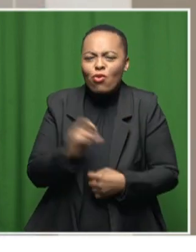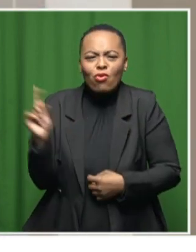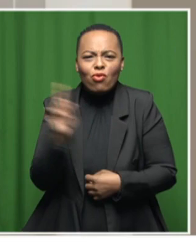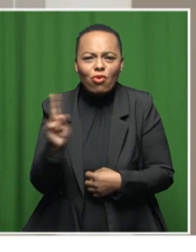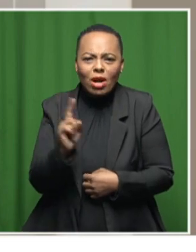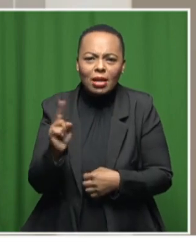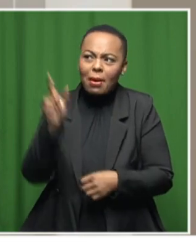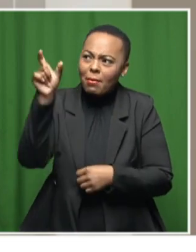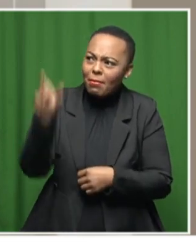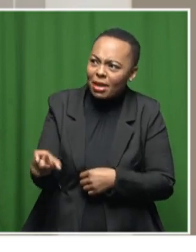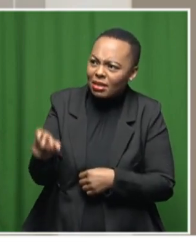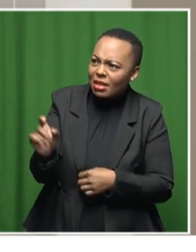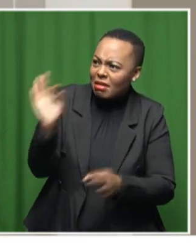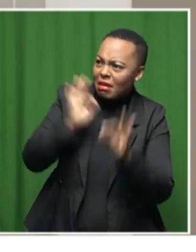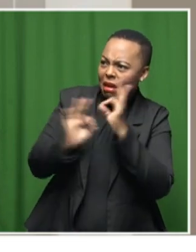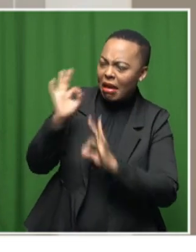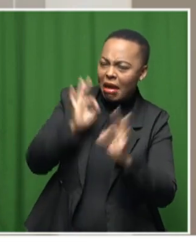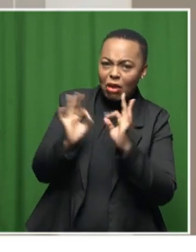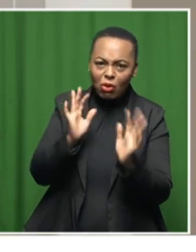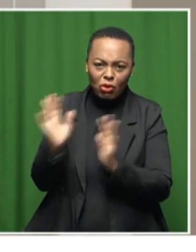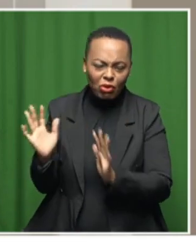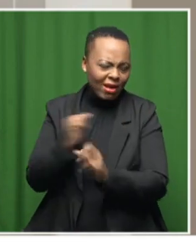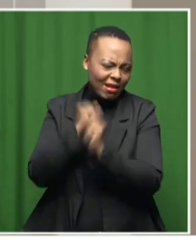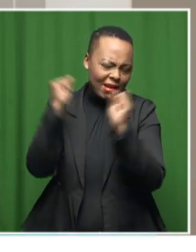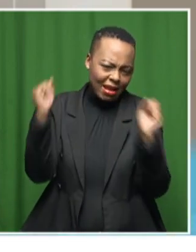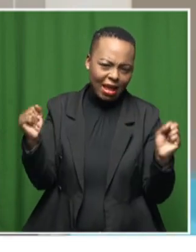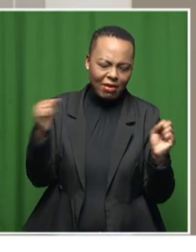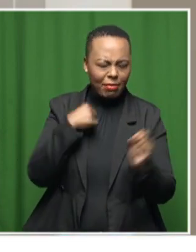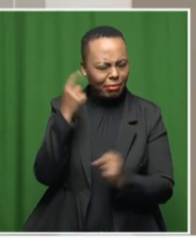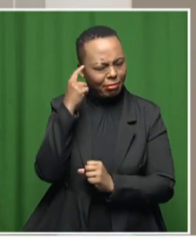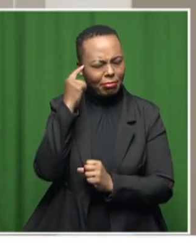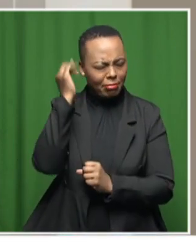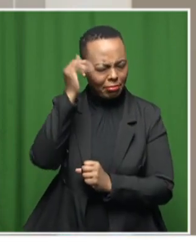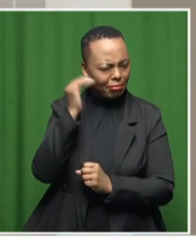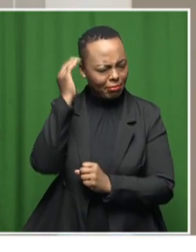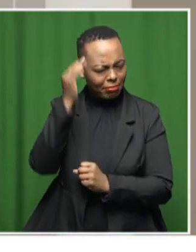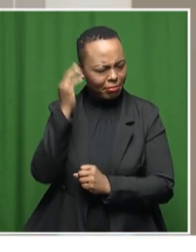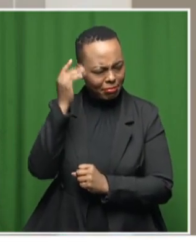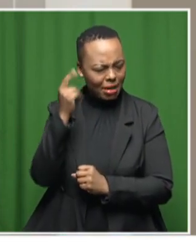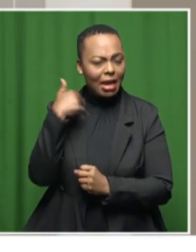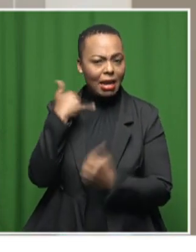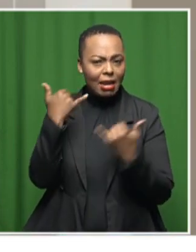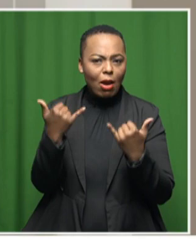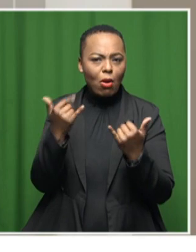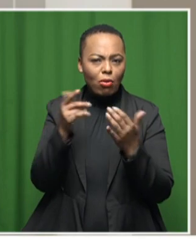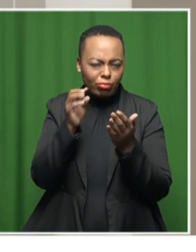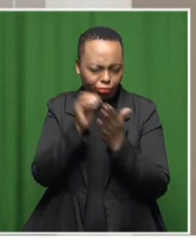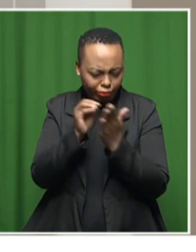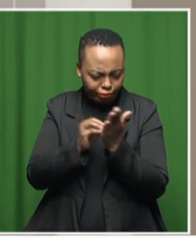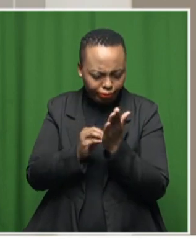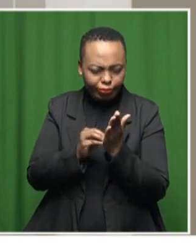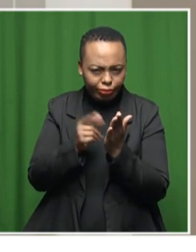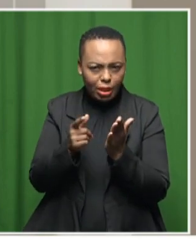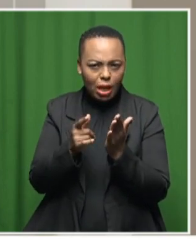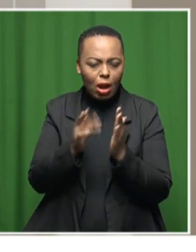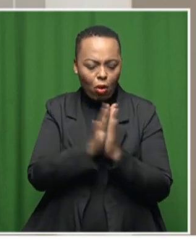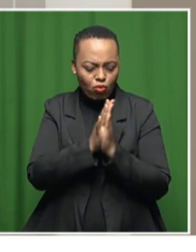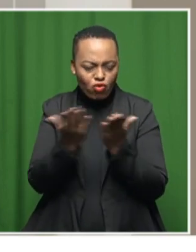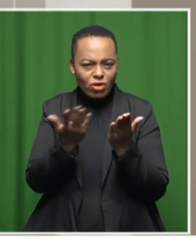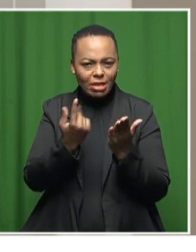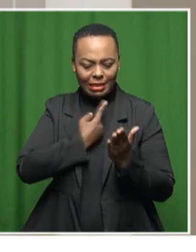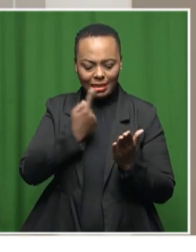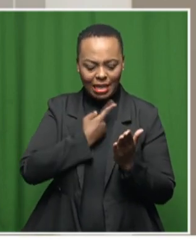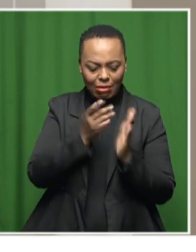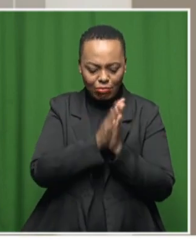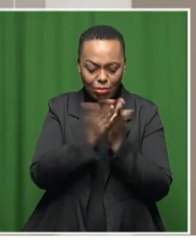one gave me that bridge of how to get there. And then I thought, let me make a workbook where everybody can relate to. And now in this